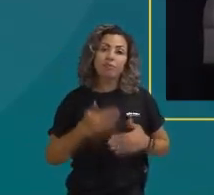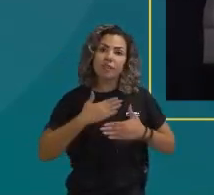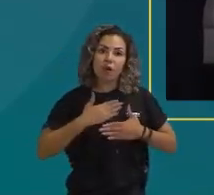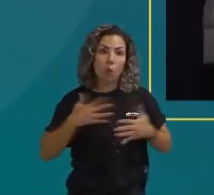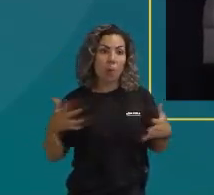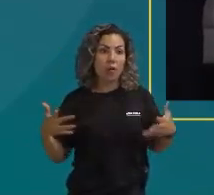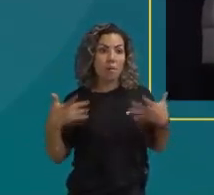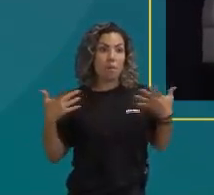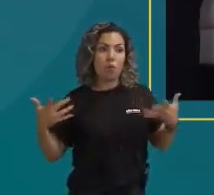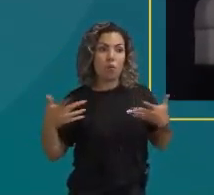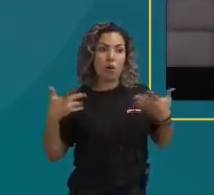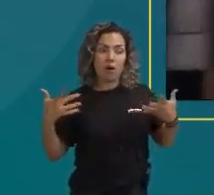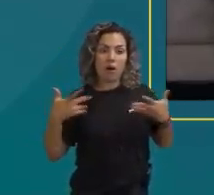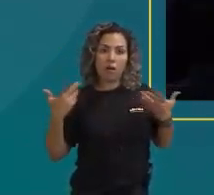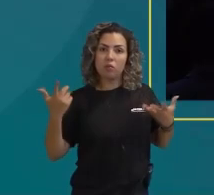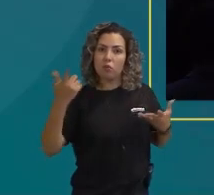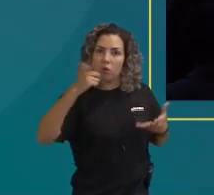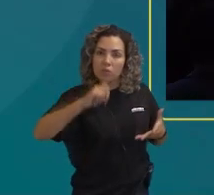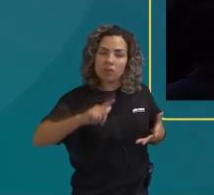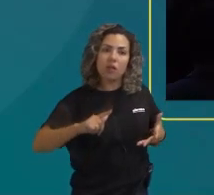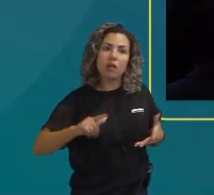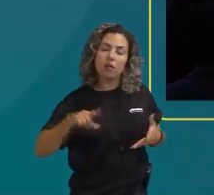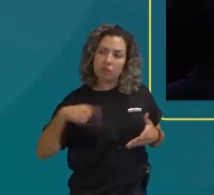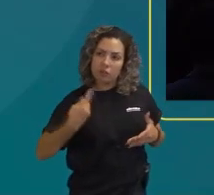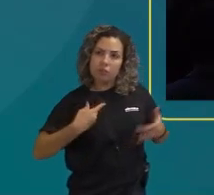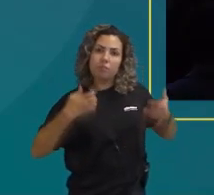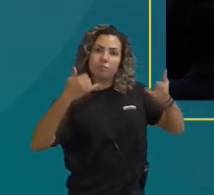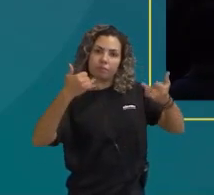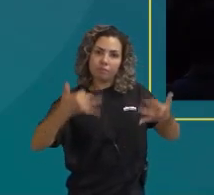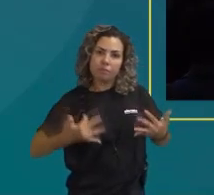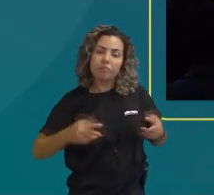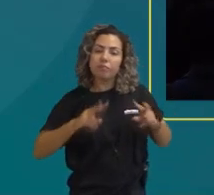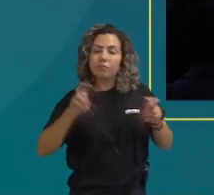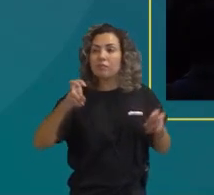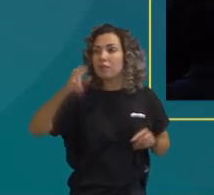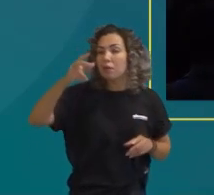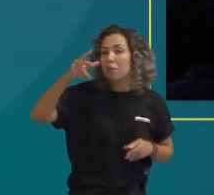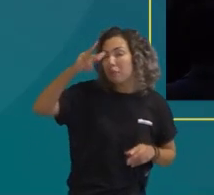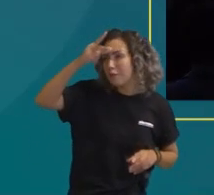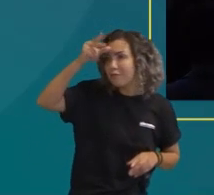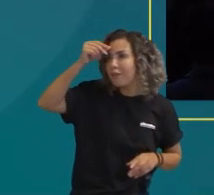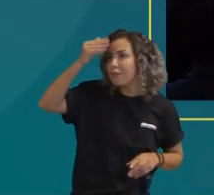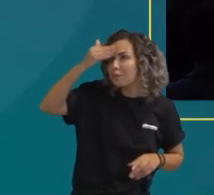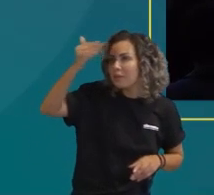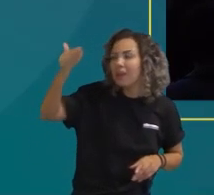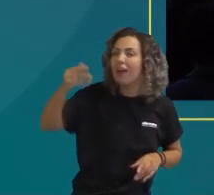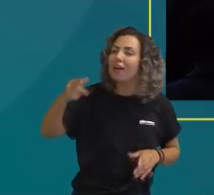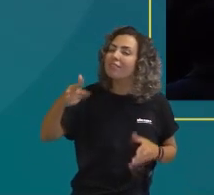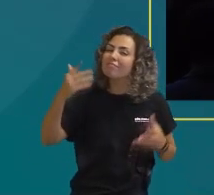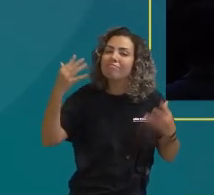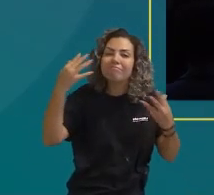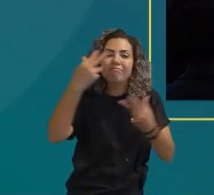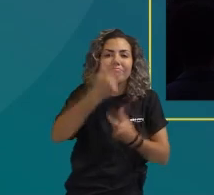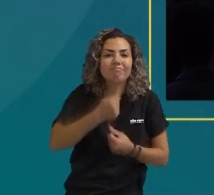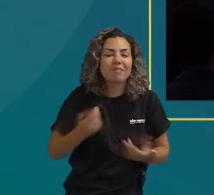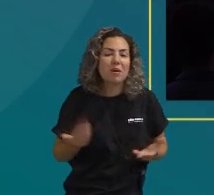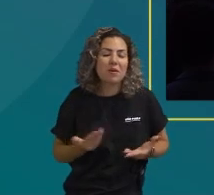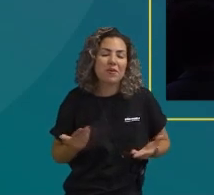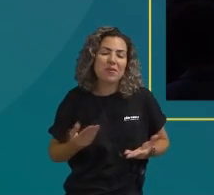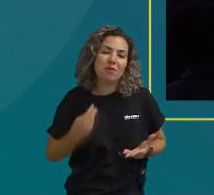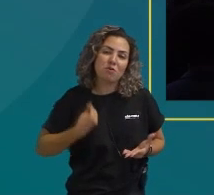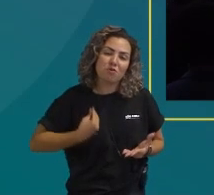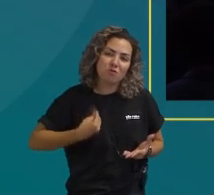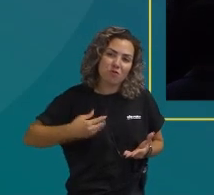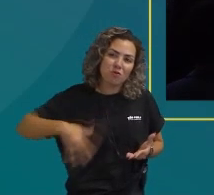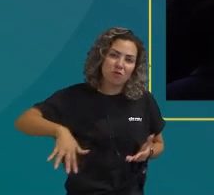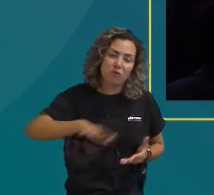of the solutions. Thank you. Mayor Kumar, thank you very, very much. And this is the beauty of the world of ICLAI. We are all human beings. We